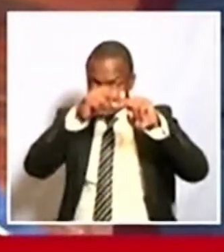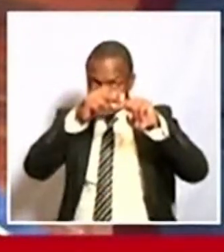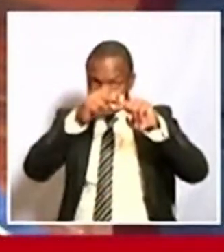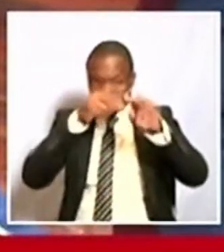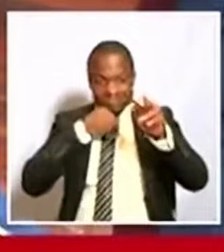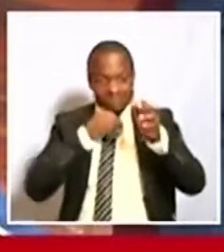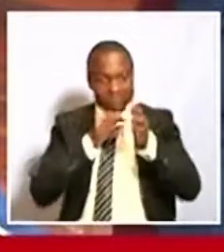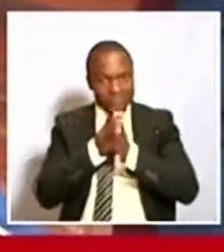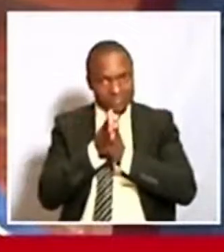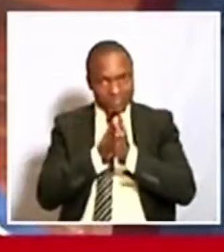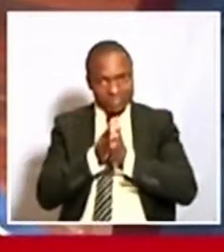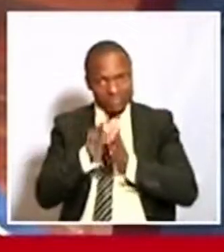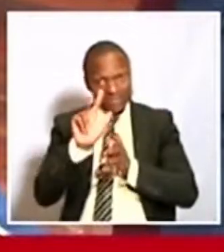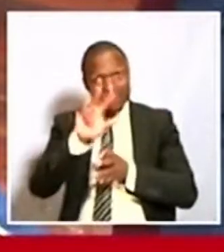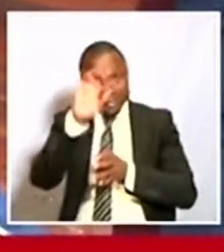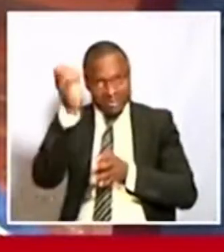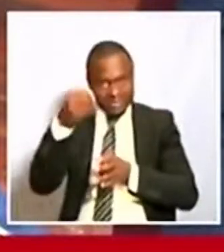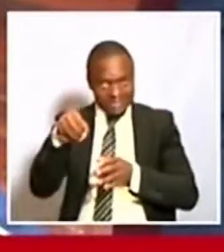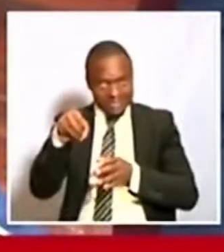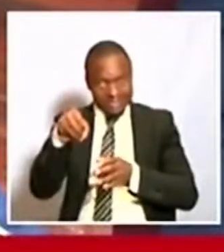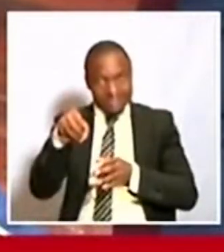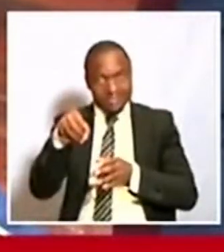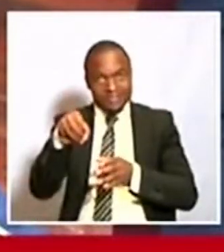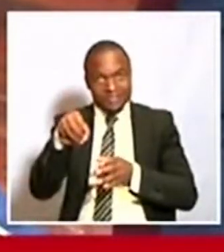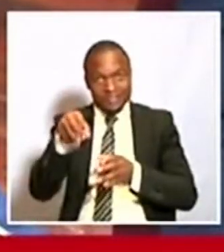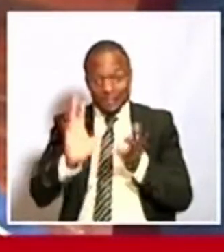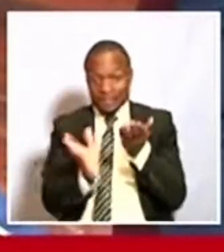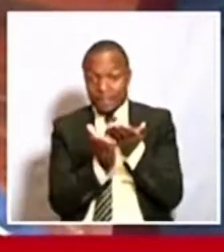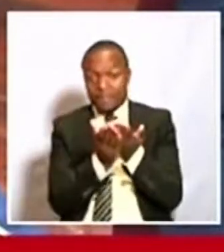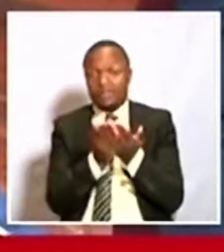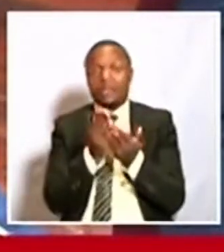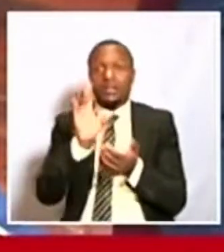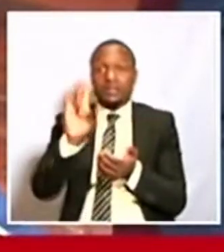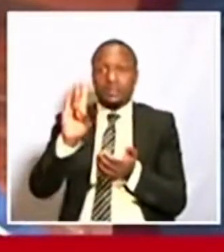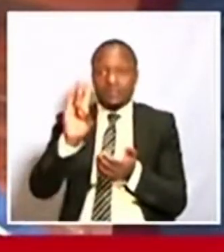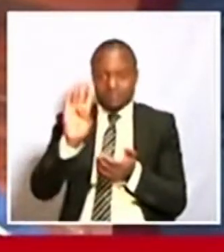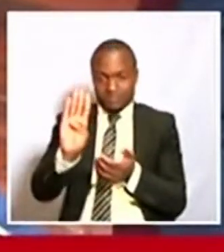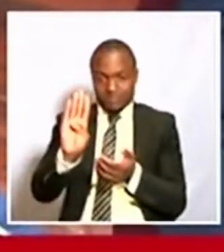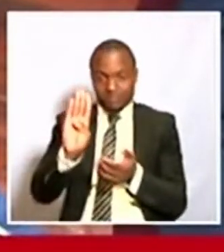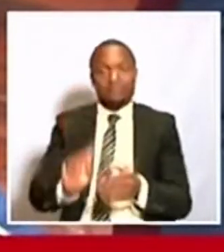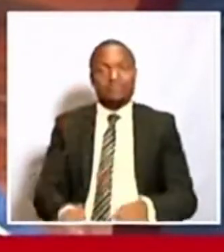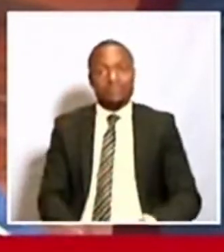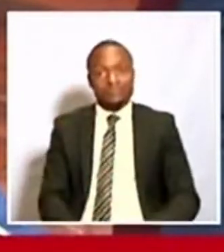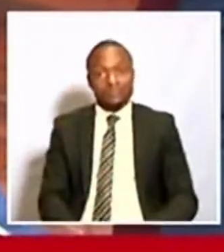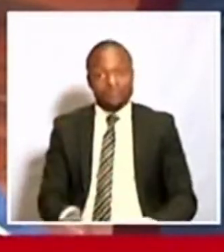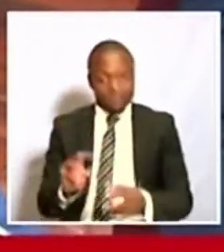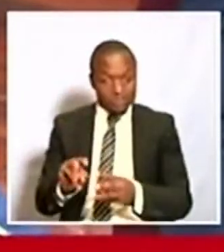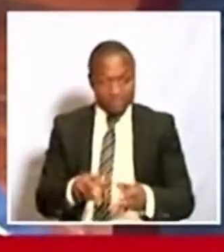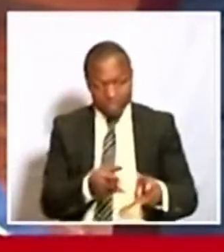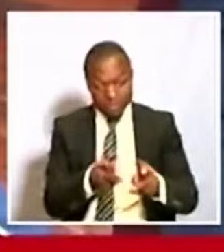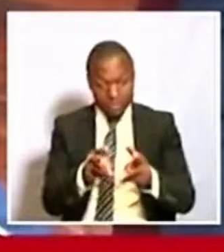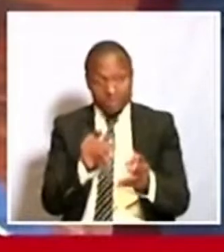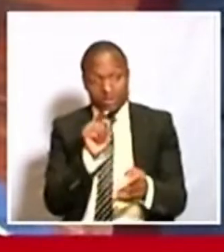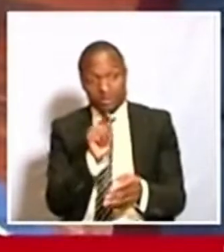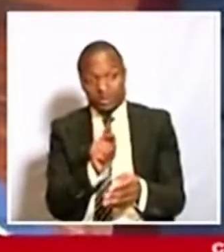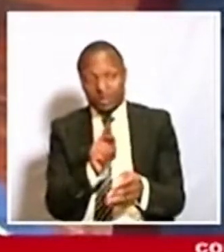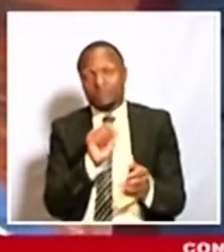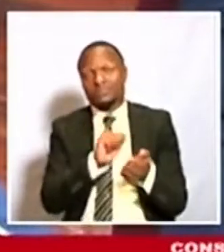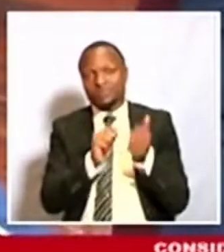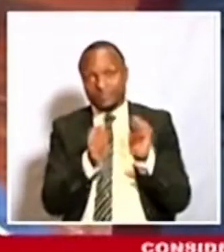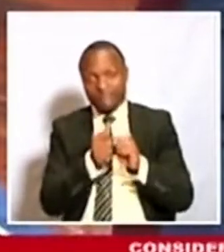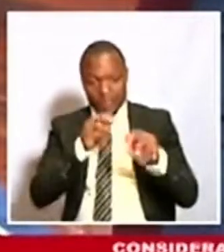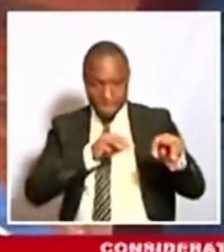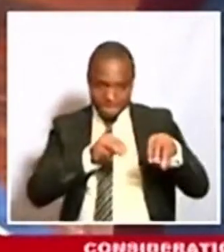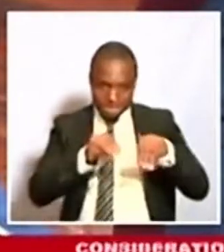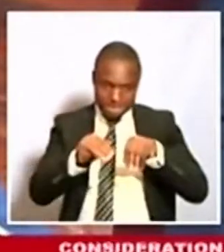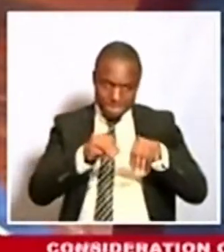in Appendix 7B. The remedial measure for that query,